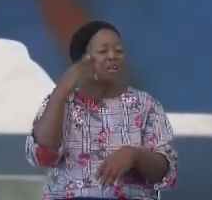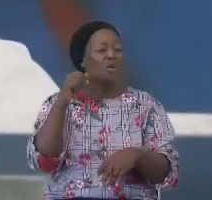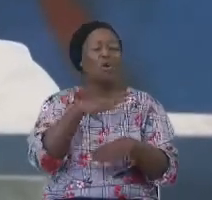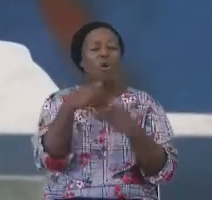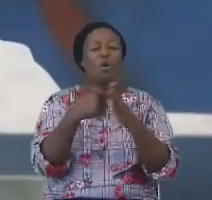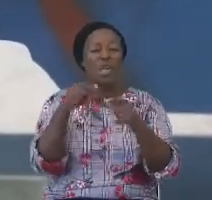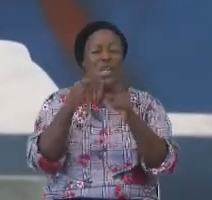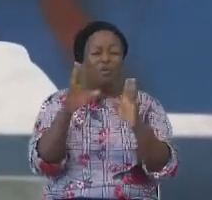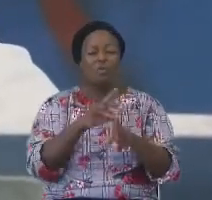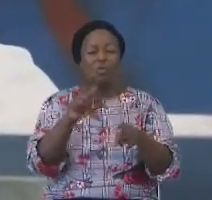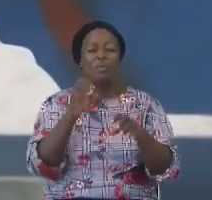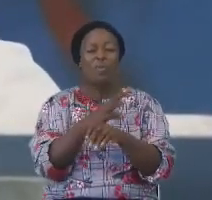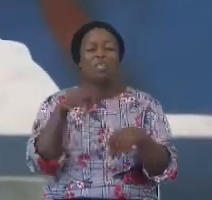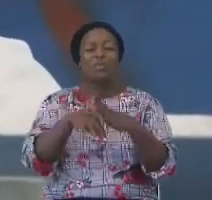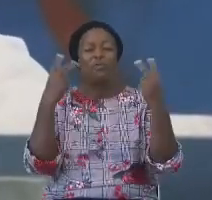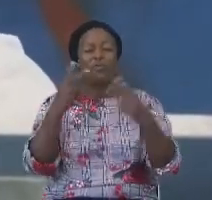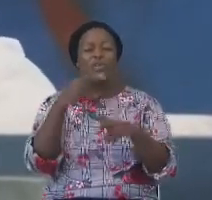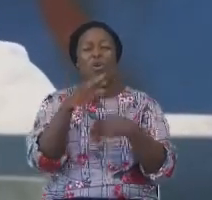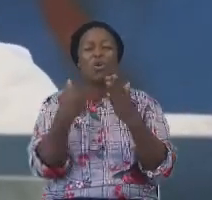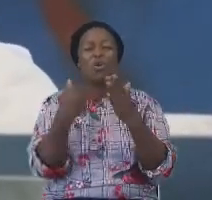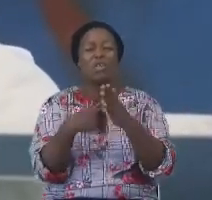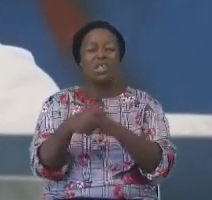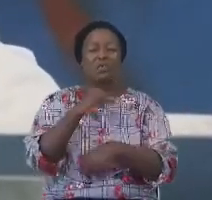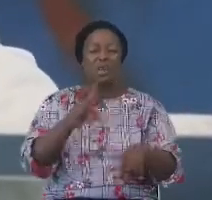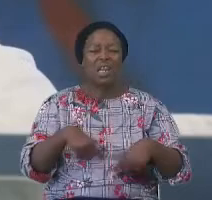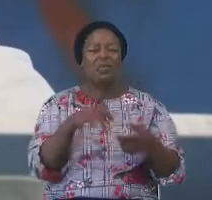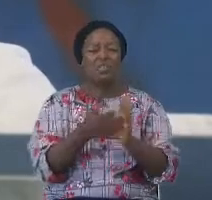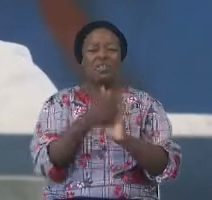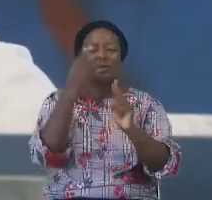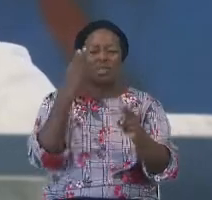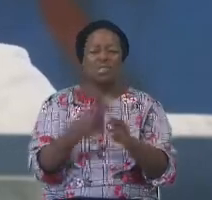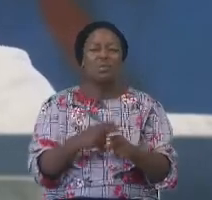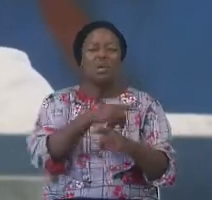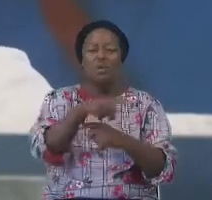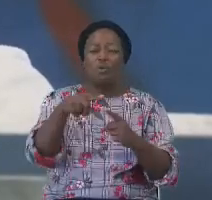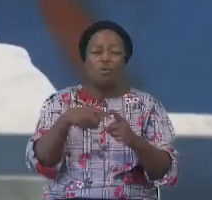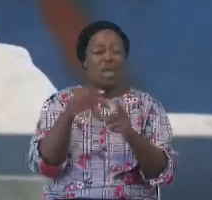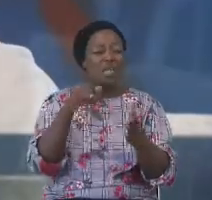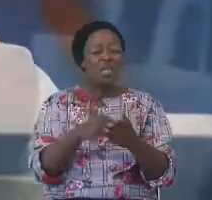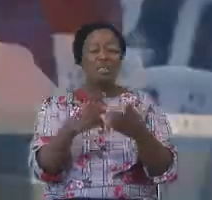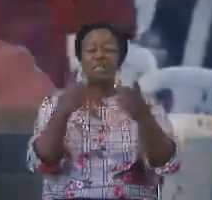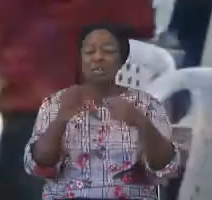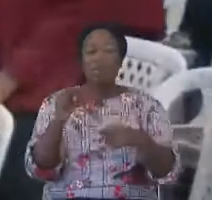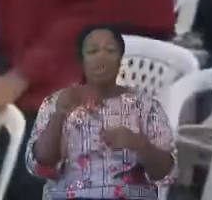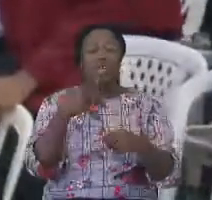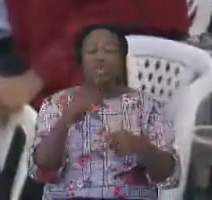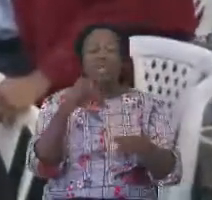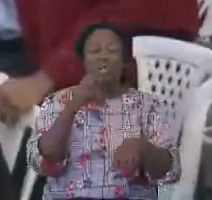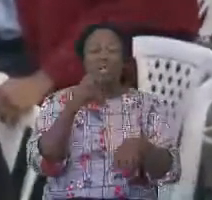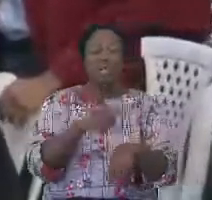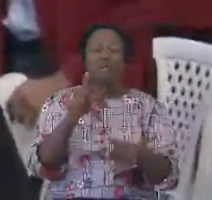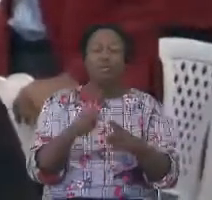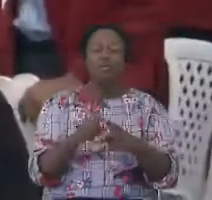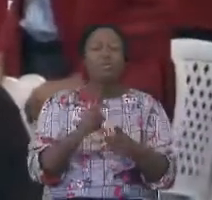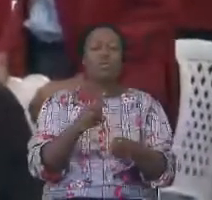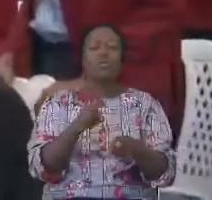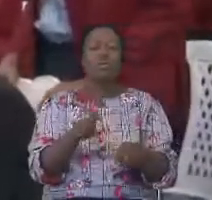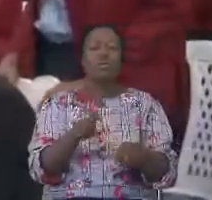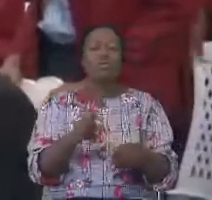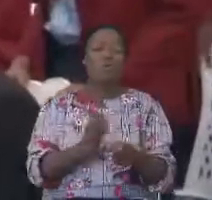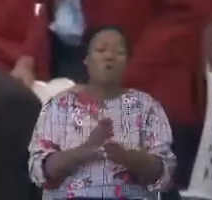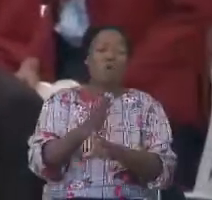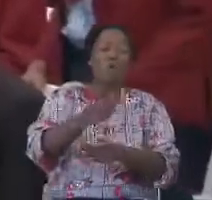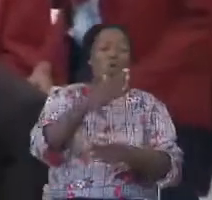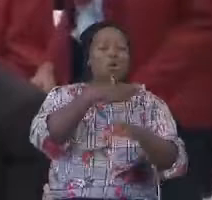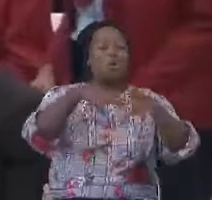mansion to victory and triumph every day of our lives in jesus name and when